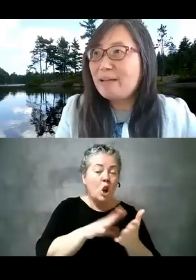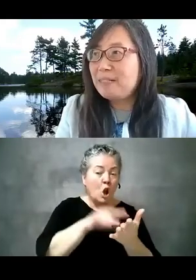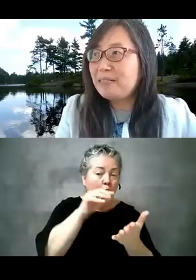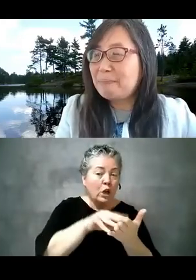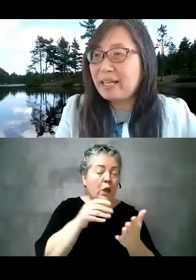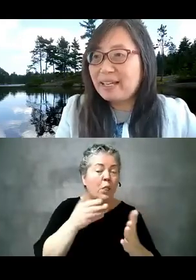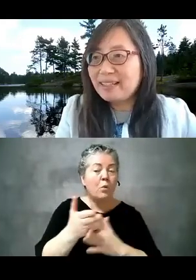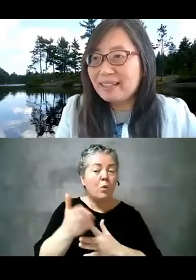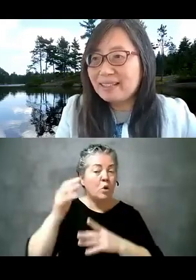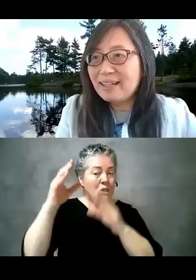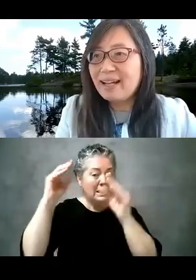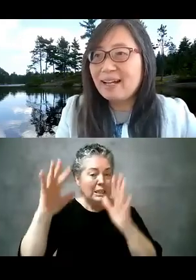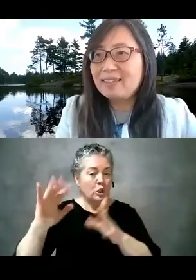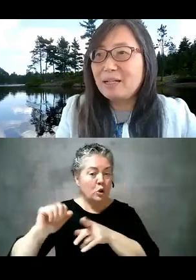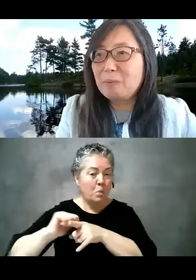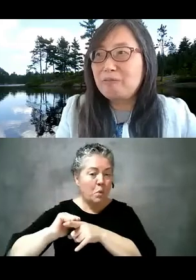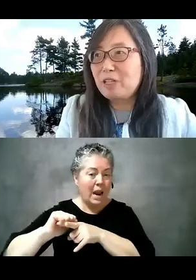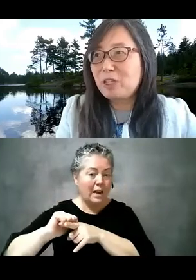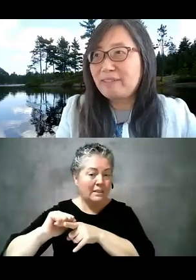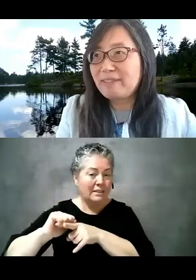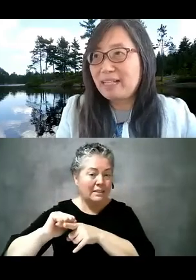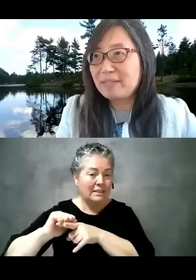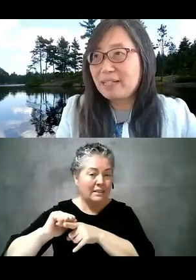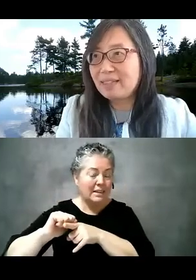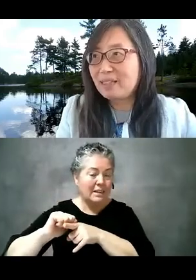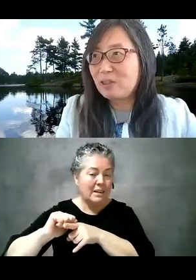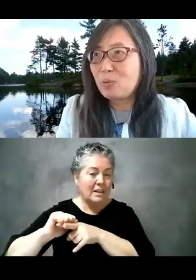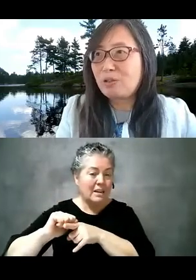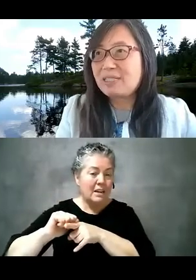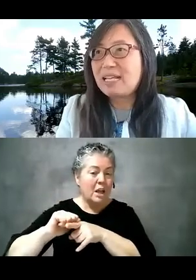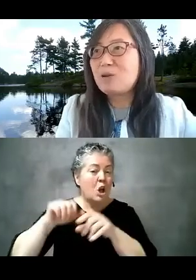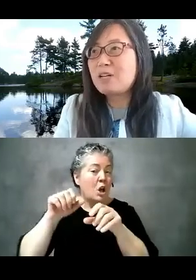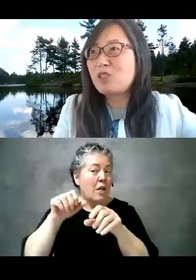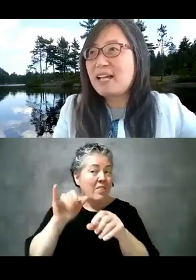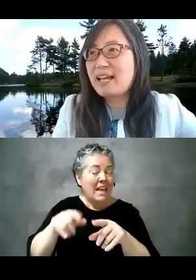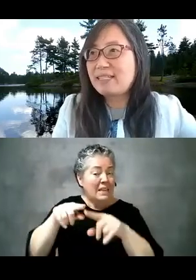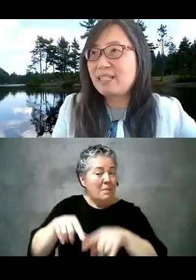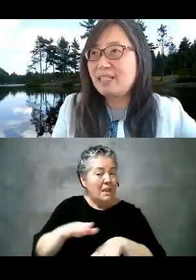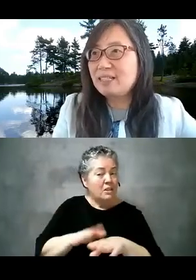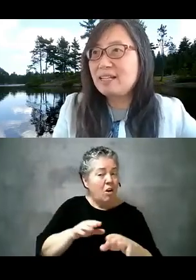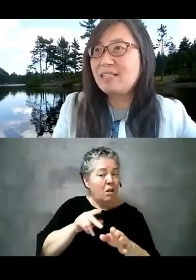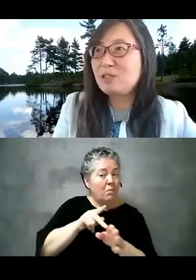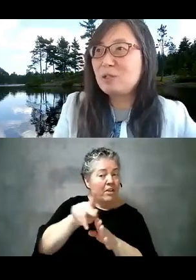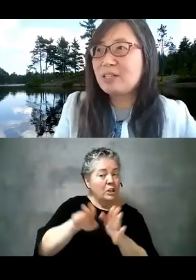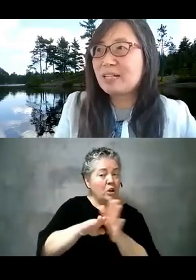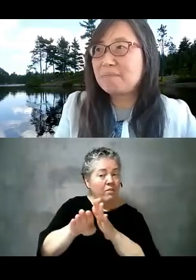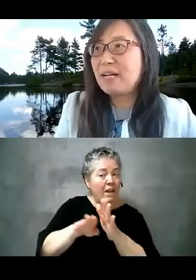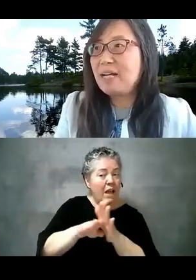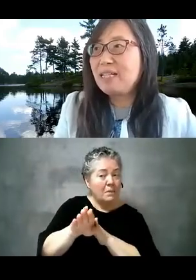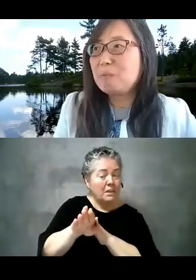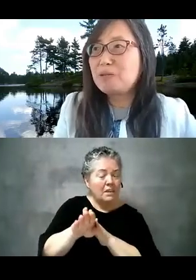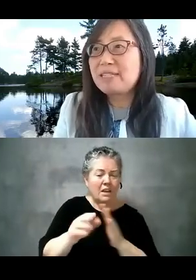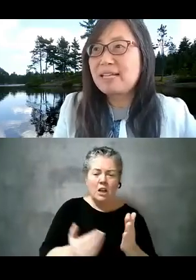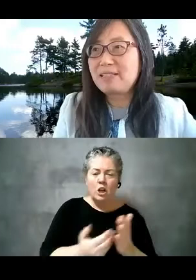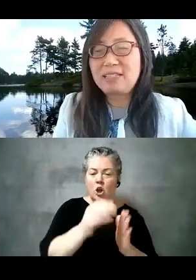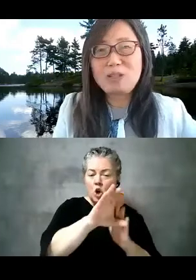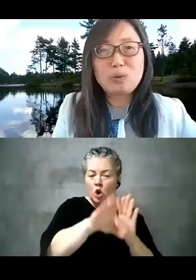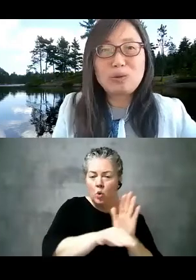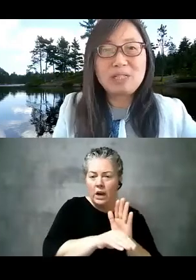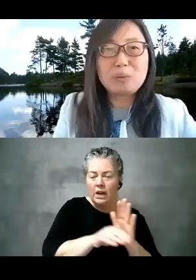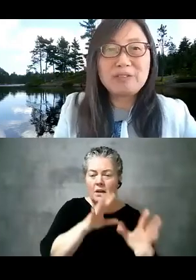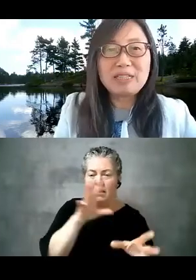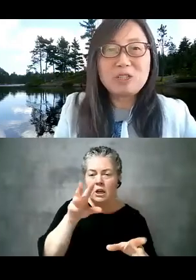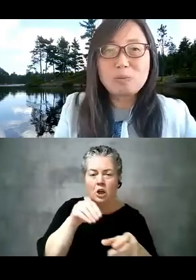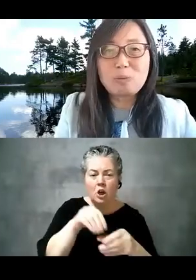could that be dependent on professional development? We state the question as, does the new curriculum improve science learning